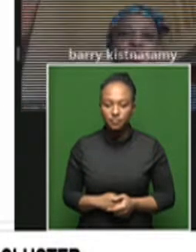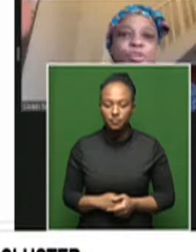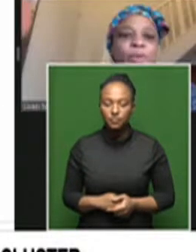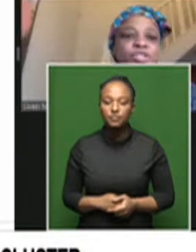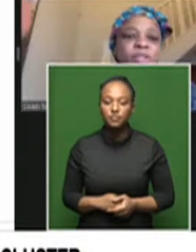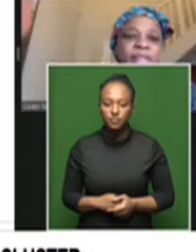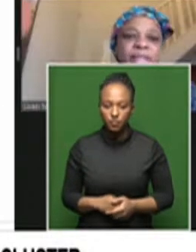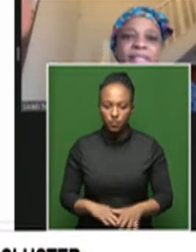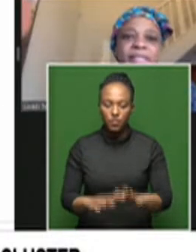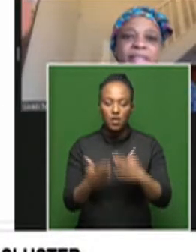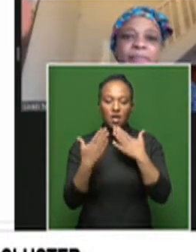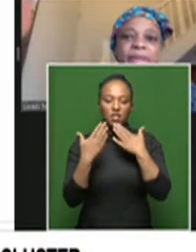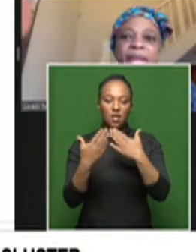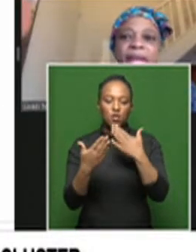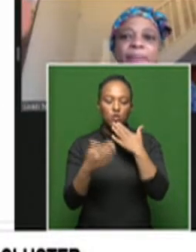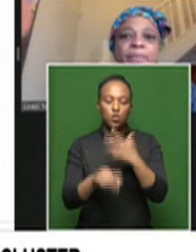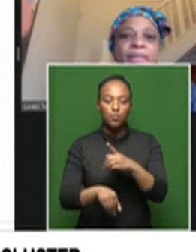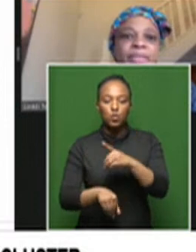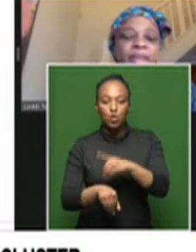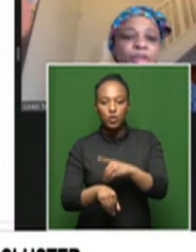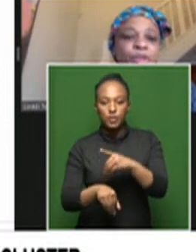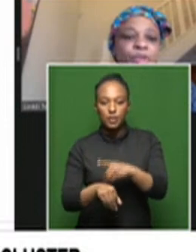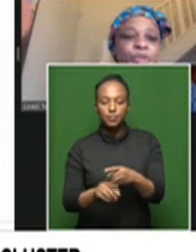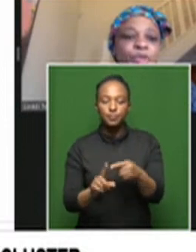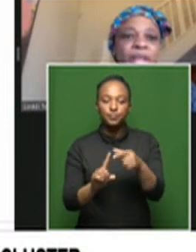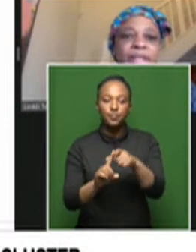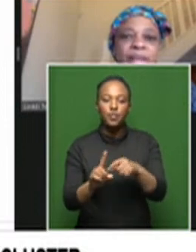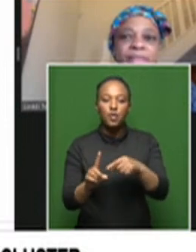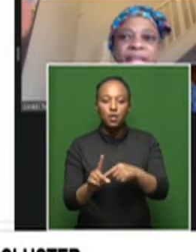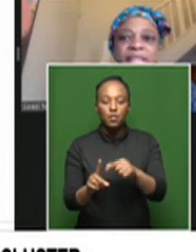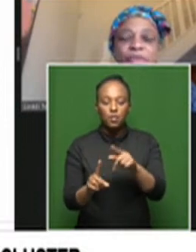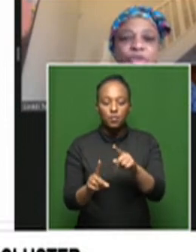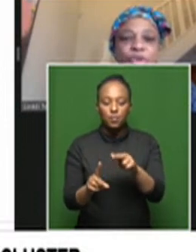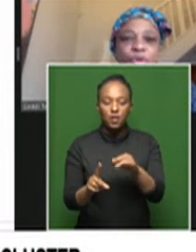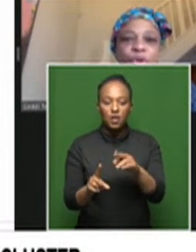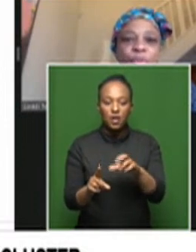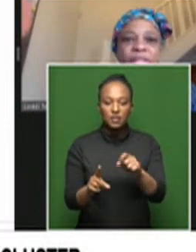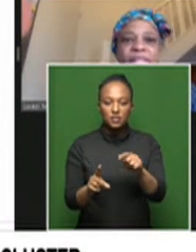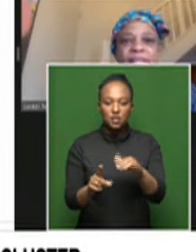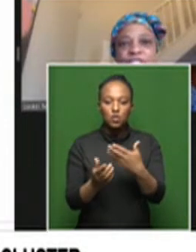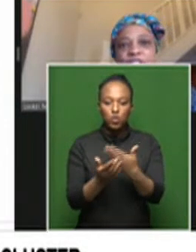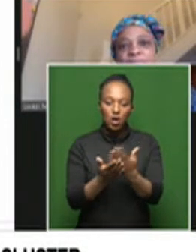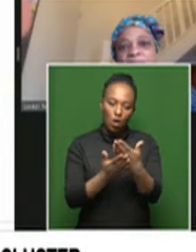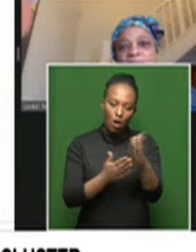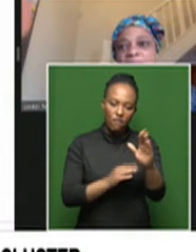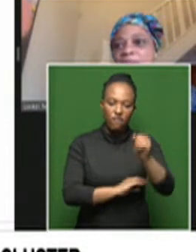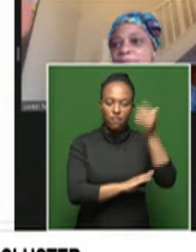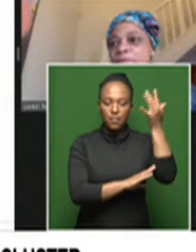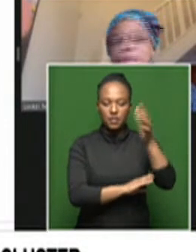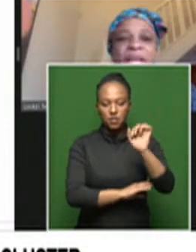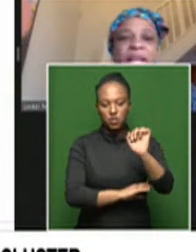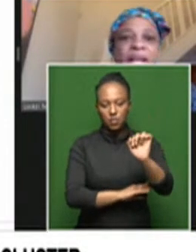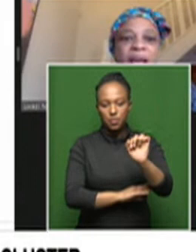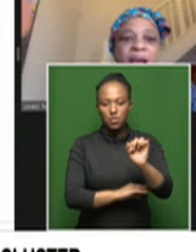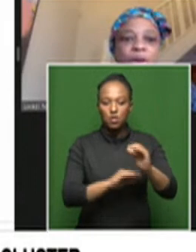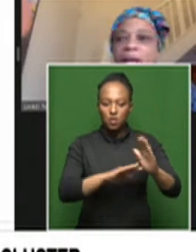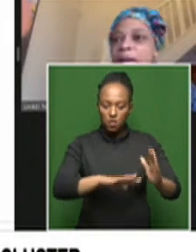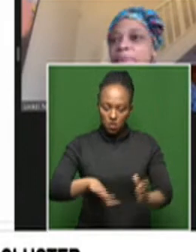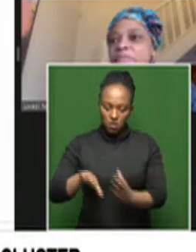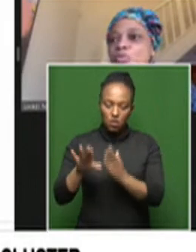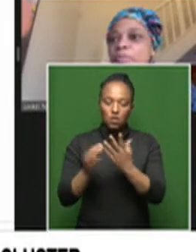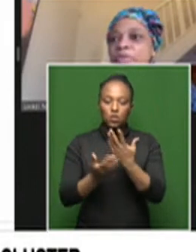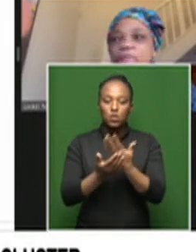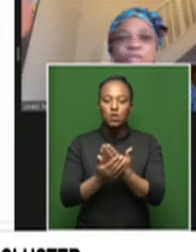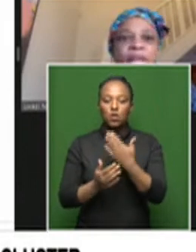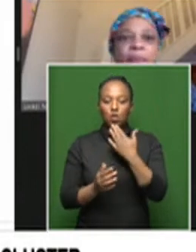Thank you so much, Dr. Kisnasamy. Thank you. You can take down your presentation so that we can allow